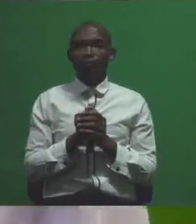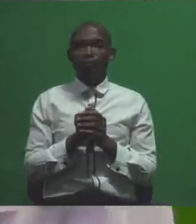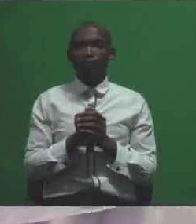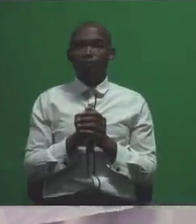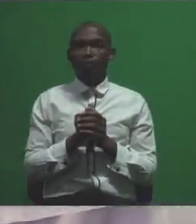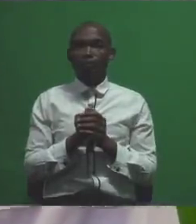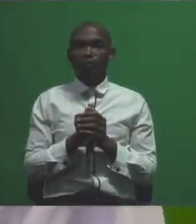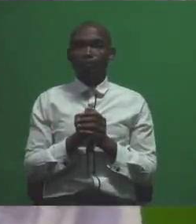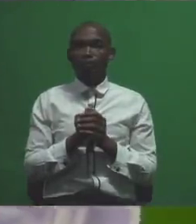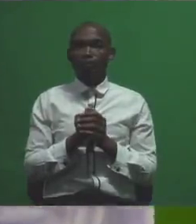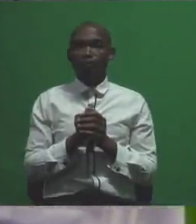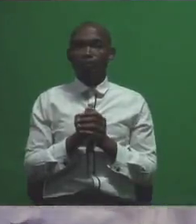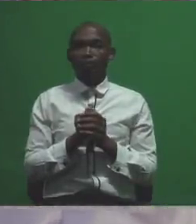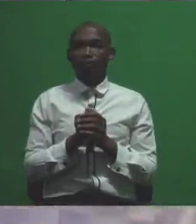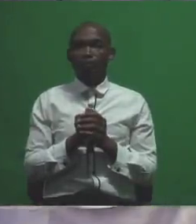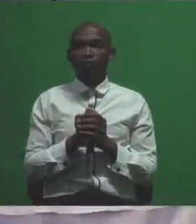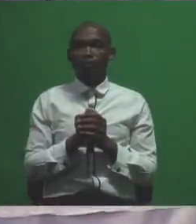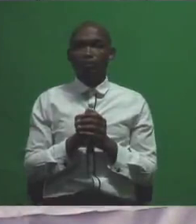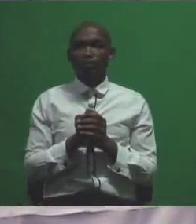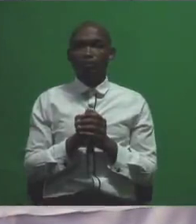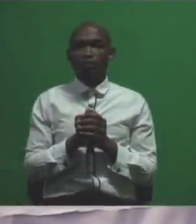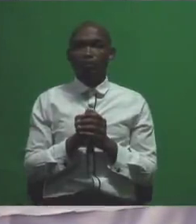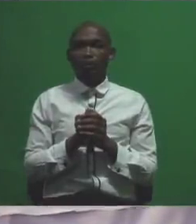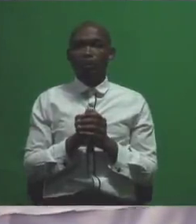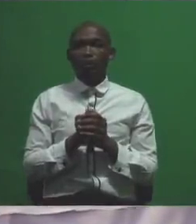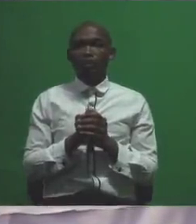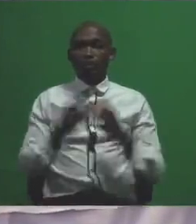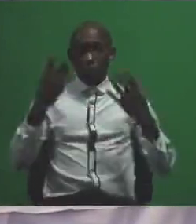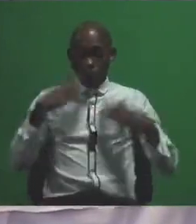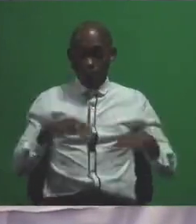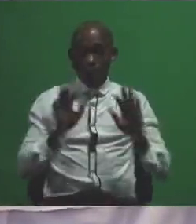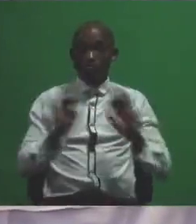If we say we wear properly, it means that first of all we have labor coat.